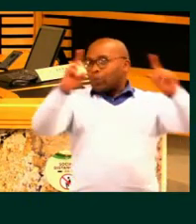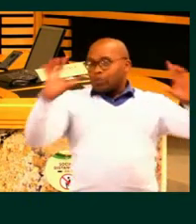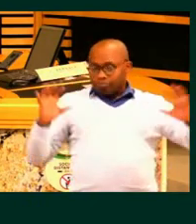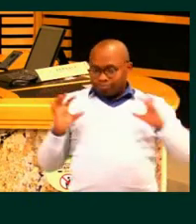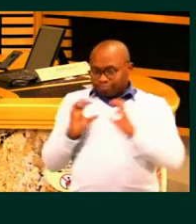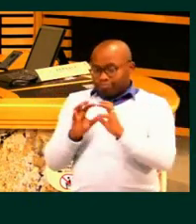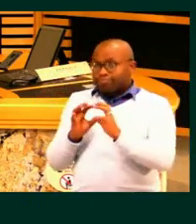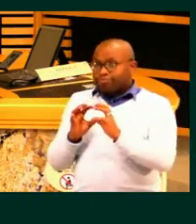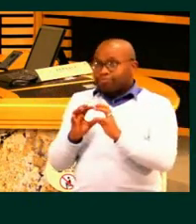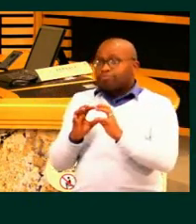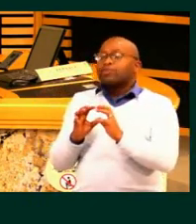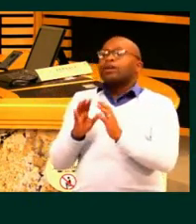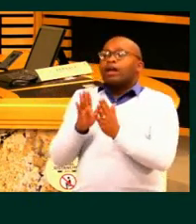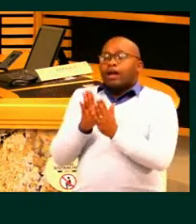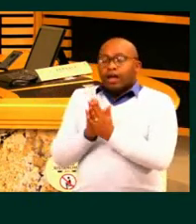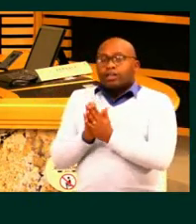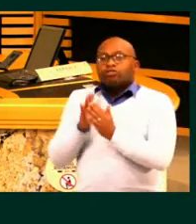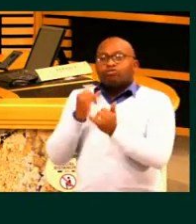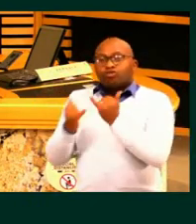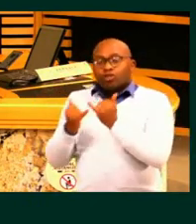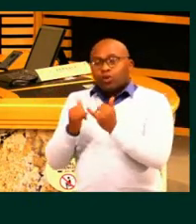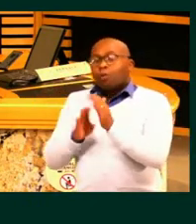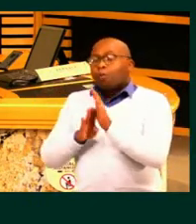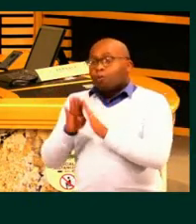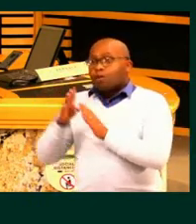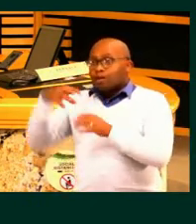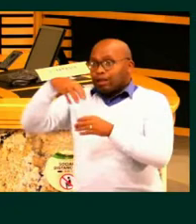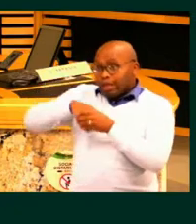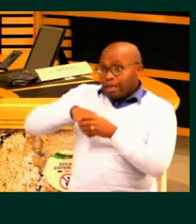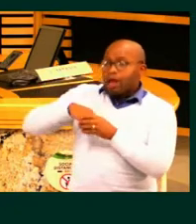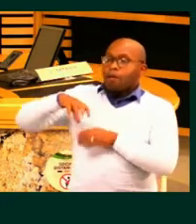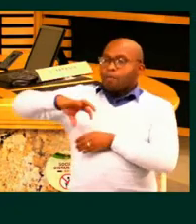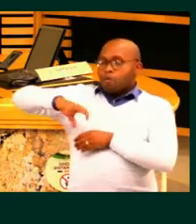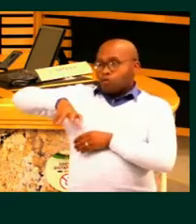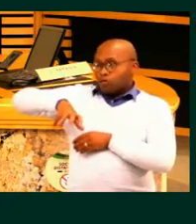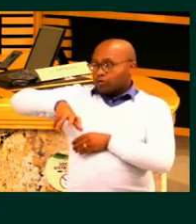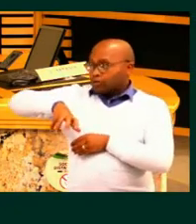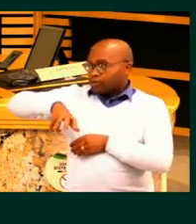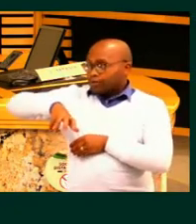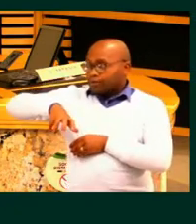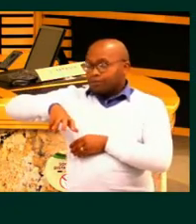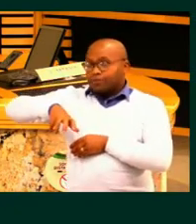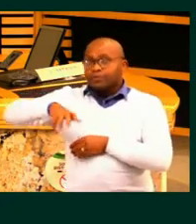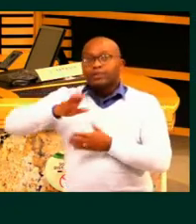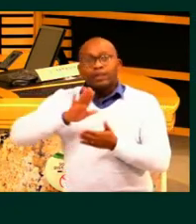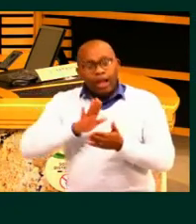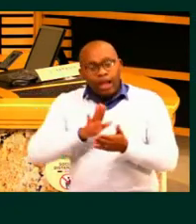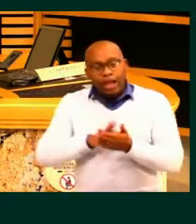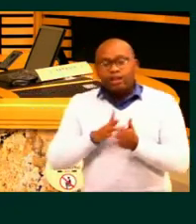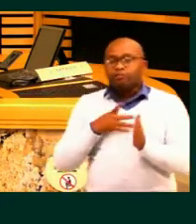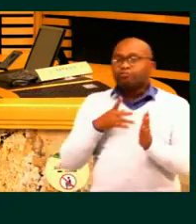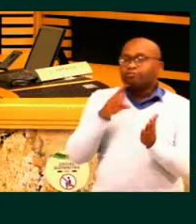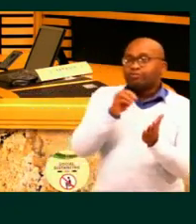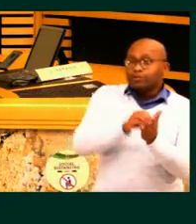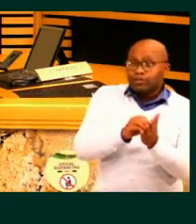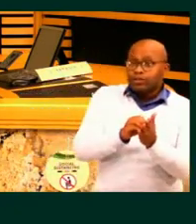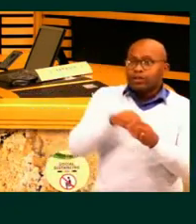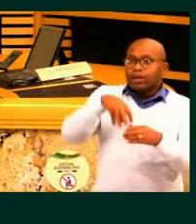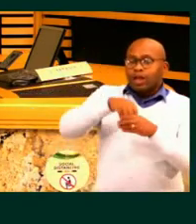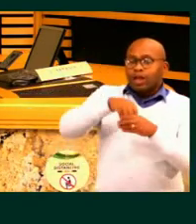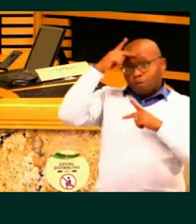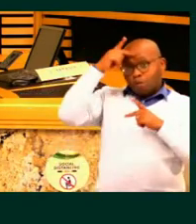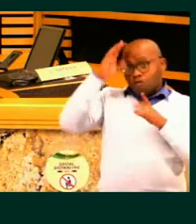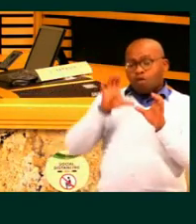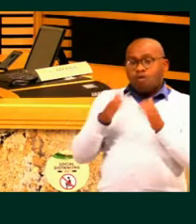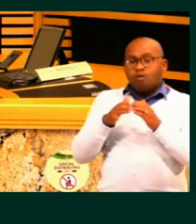harassment policy for the province that is appropriate for the school en environment and table this draft policy in the portfolio Committee of